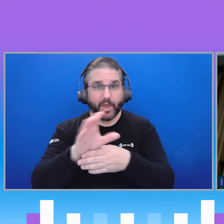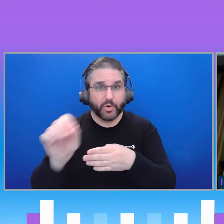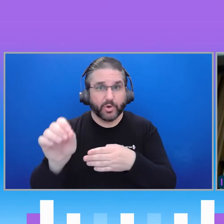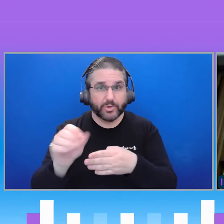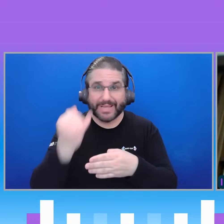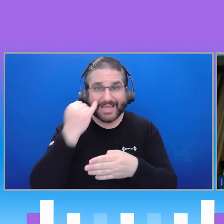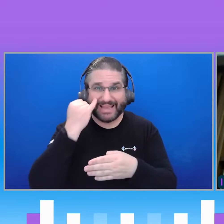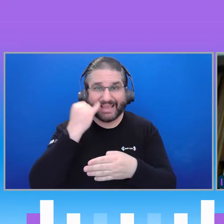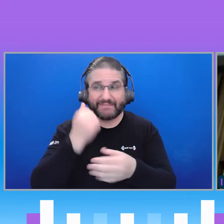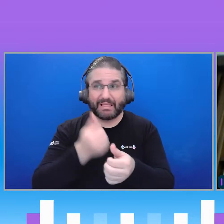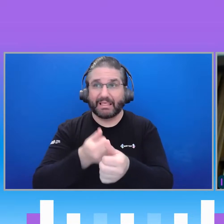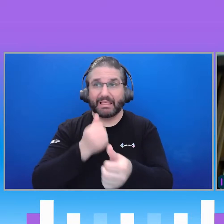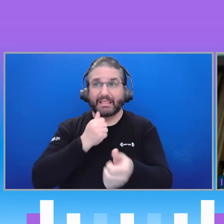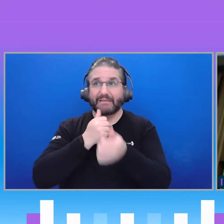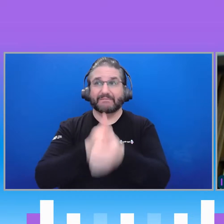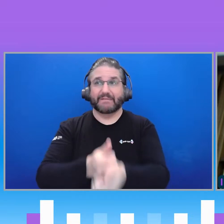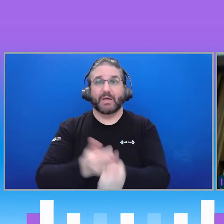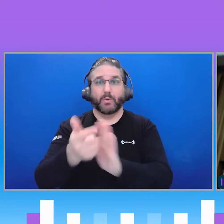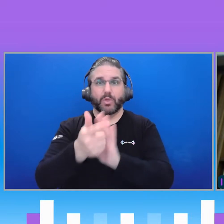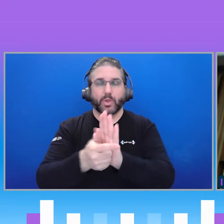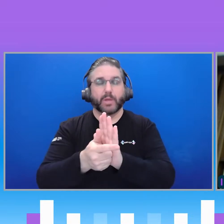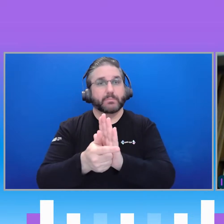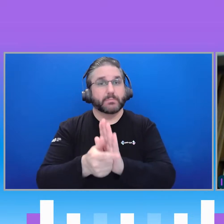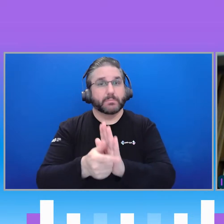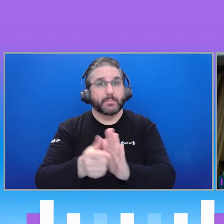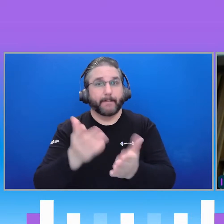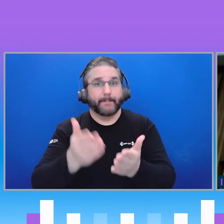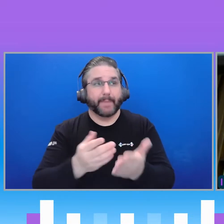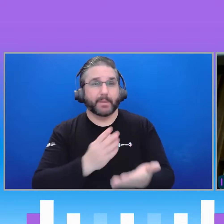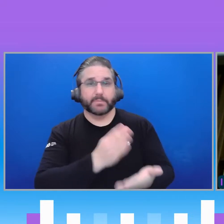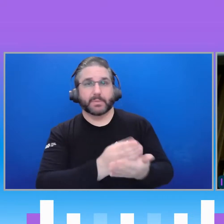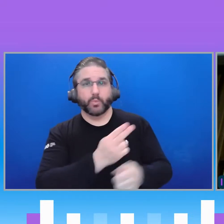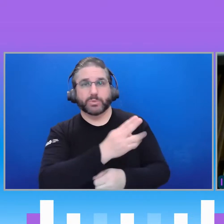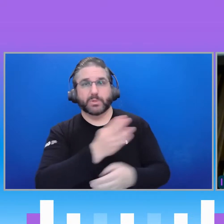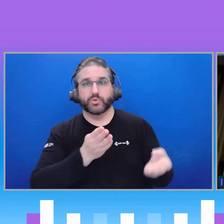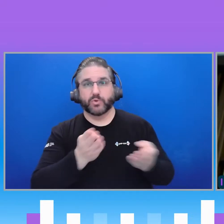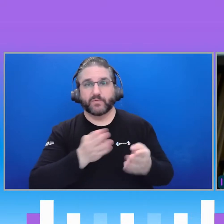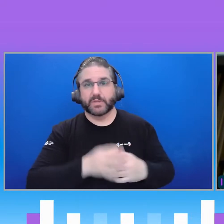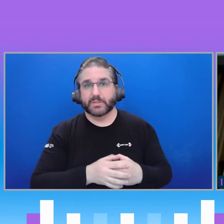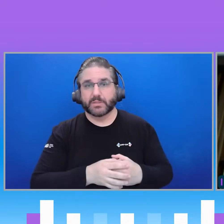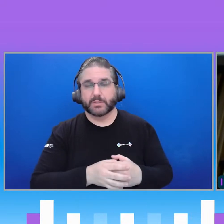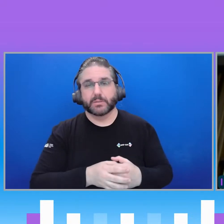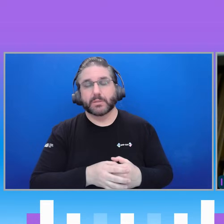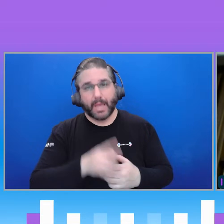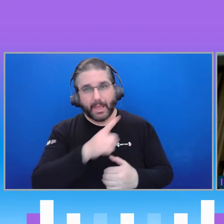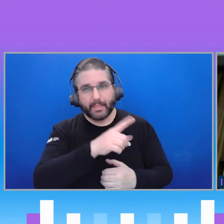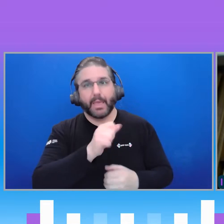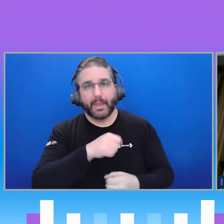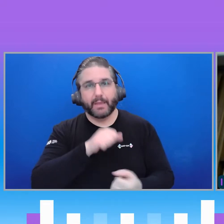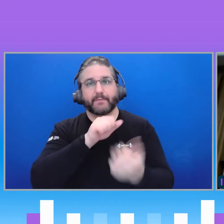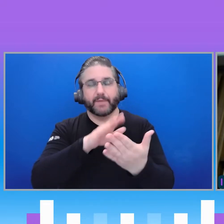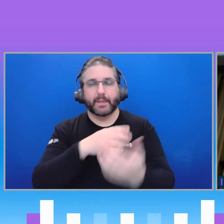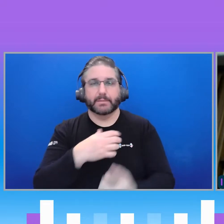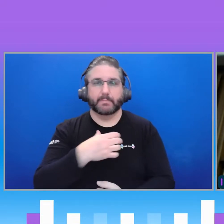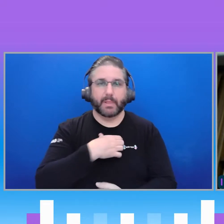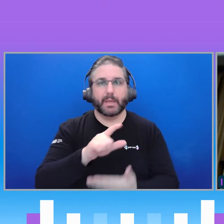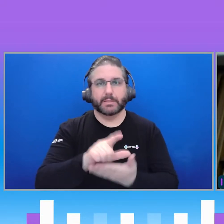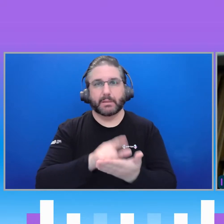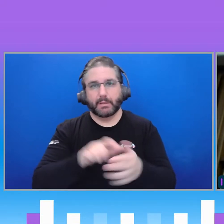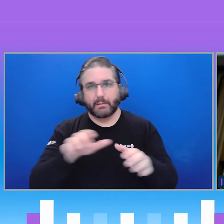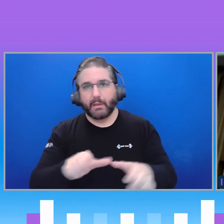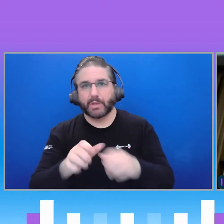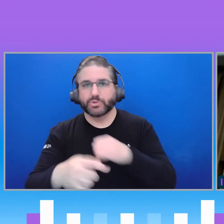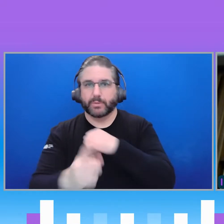be withdrawn from the market and follow also complaints, remedial actions, and penalties. Yes. Fantastic. Thanks so